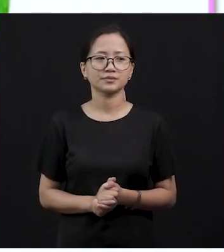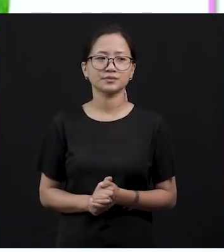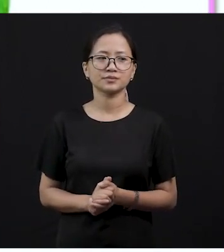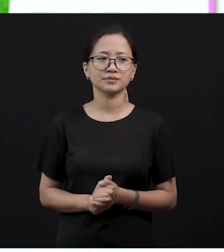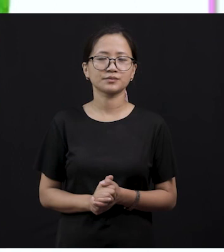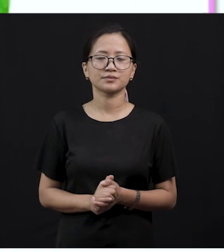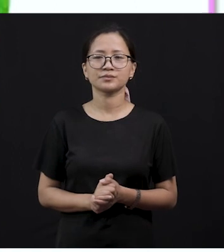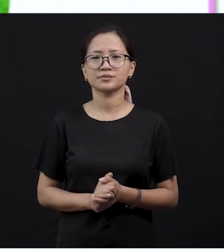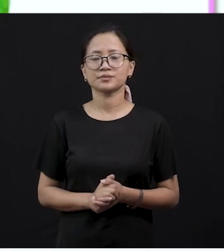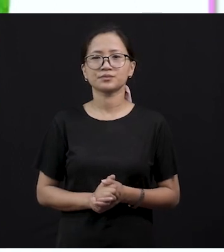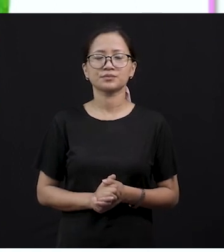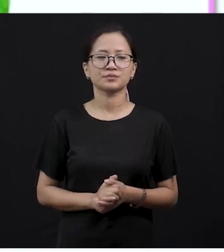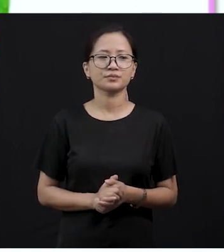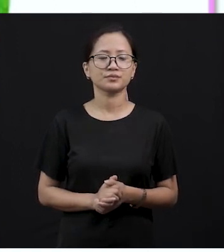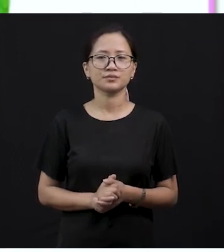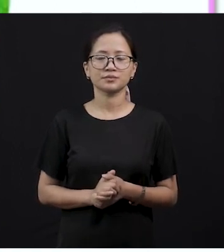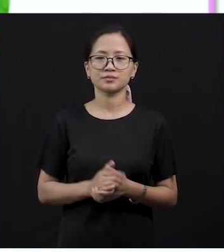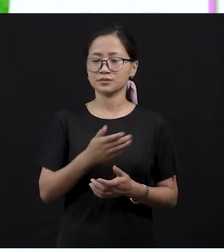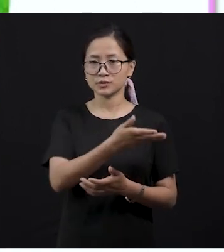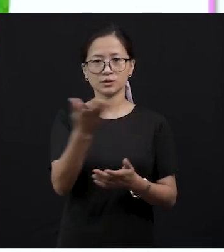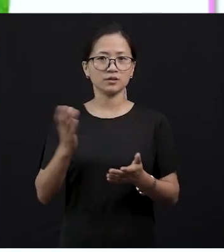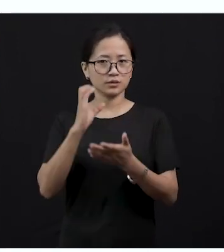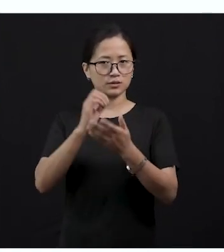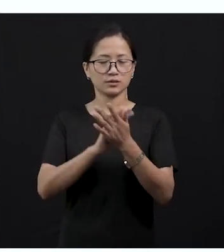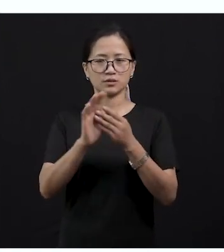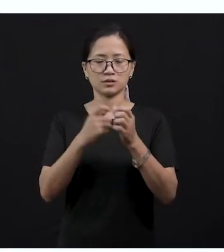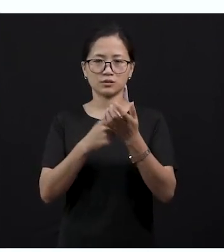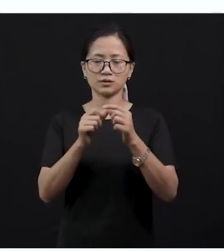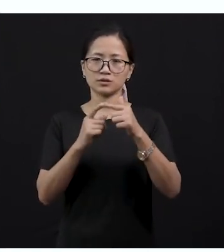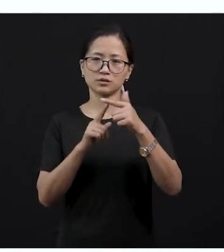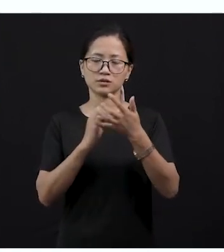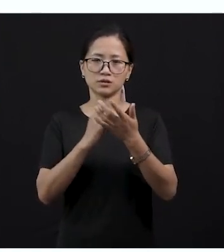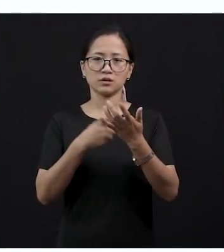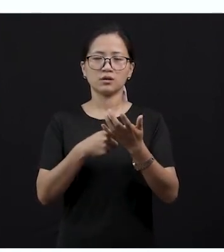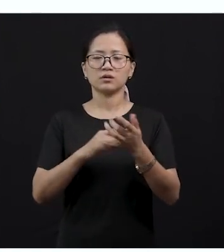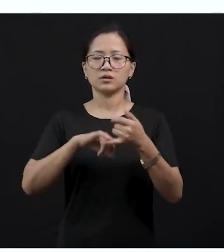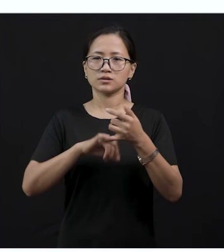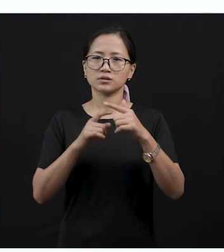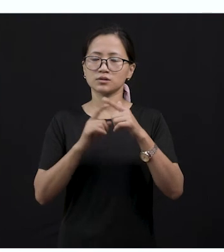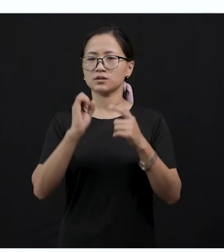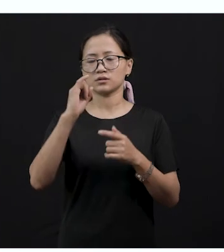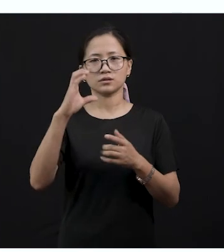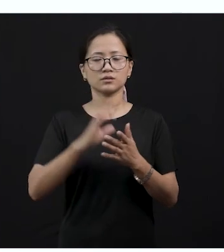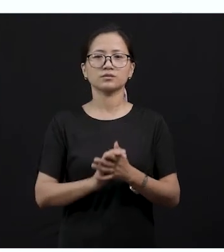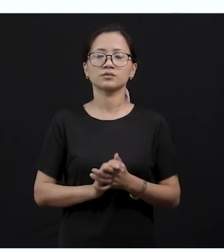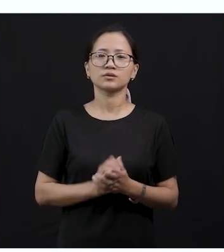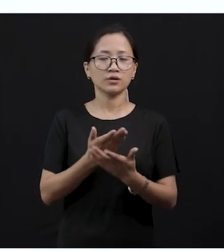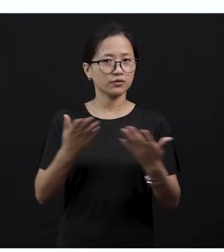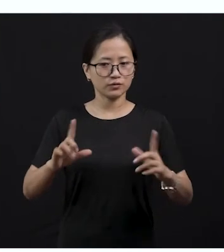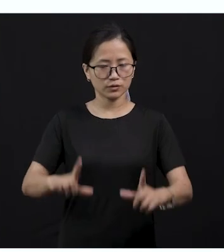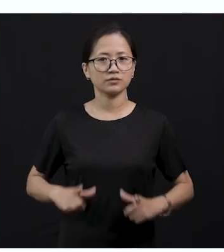reproduce. So these are the characteristics of living